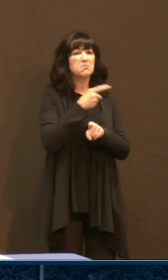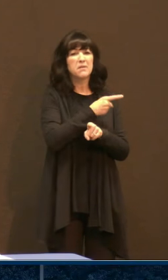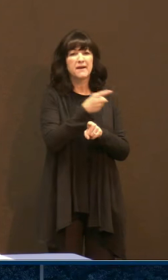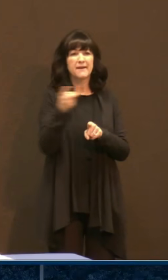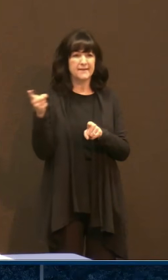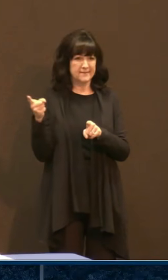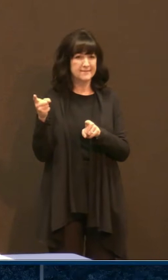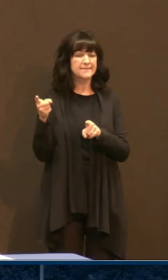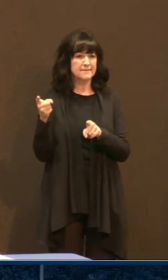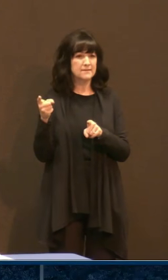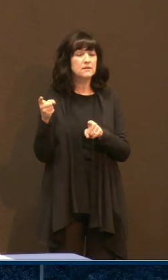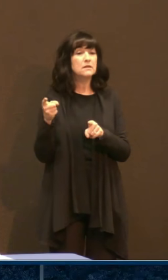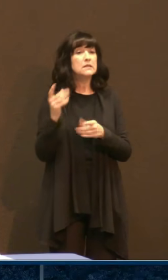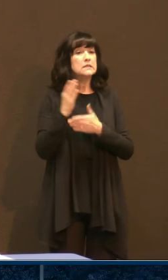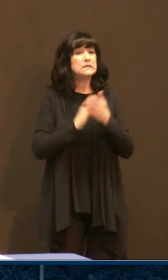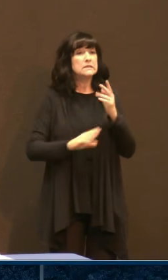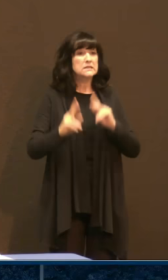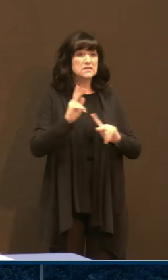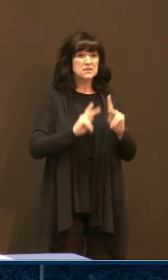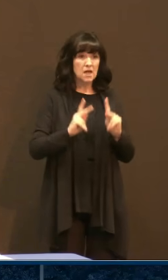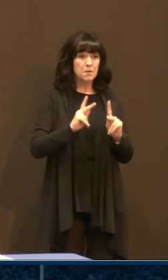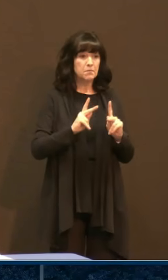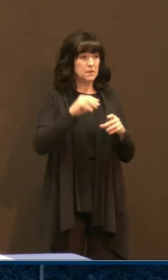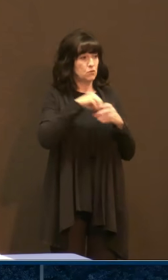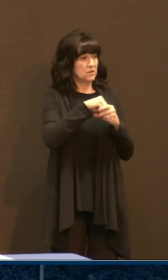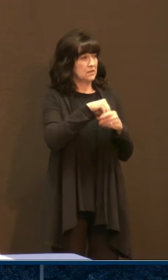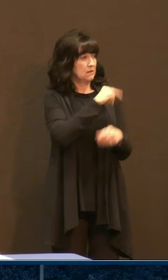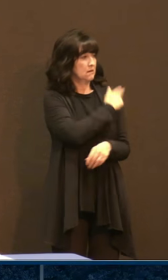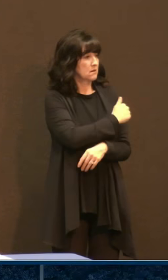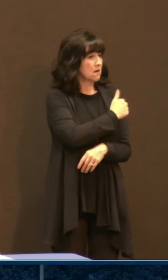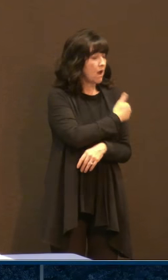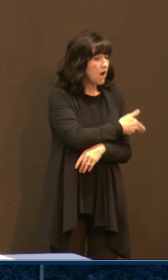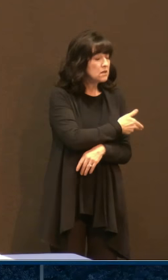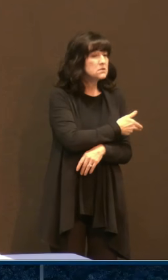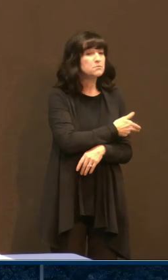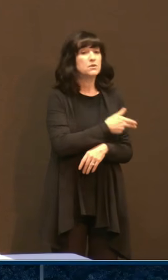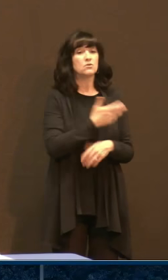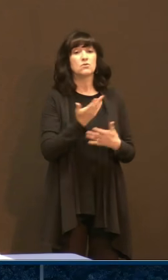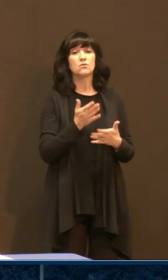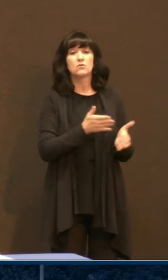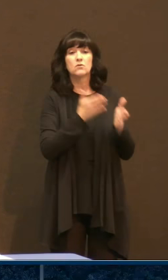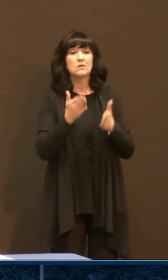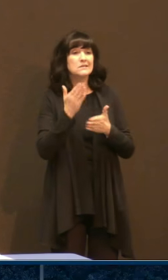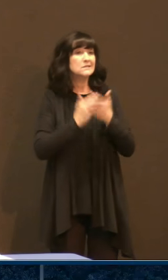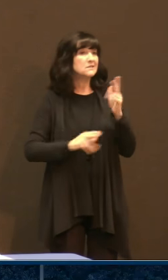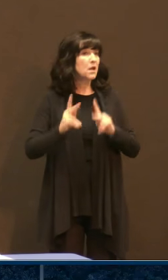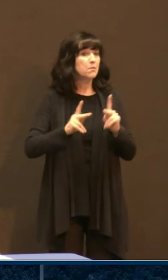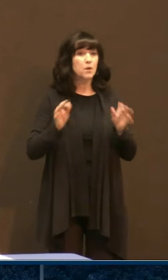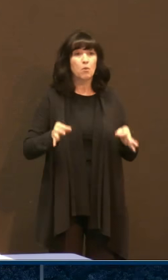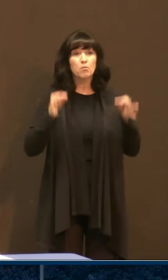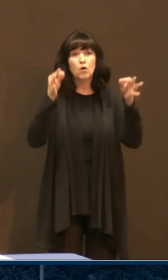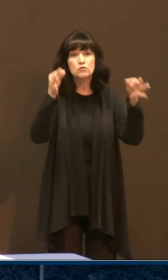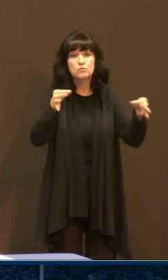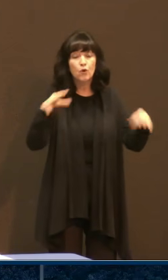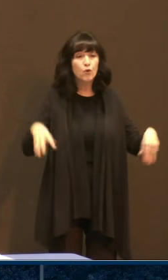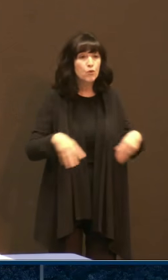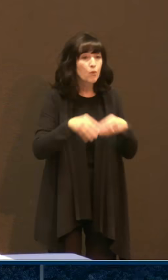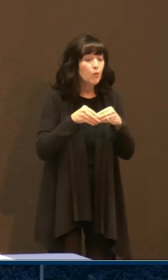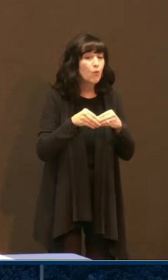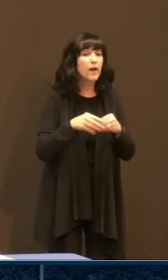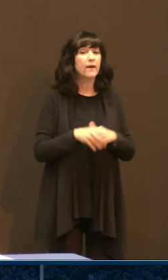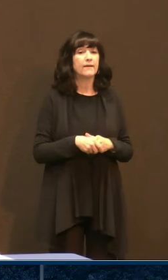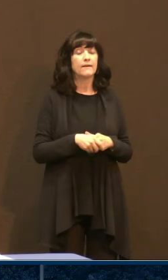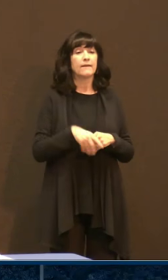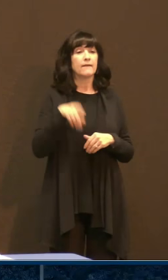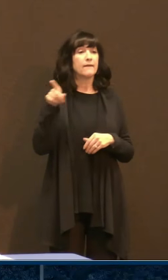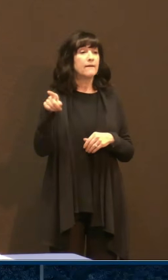hospital or lost a loved one to those that have had to, postpone weddings or not be able to celebrate somebody's life at